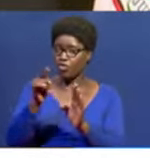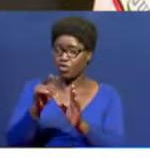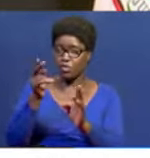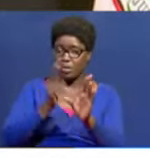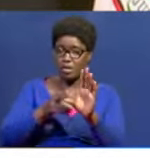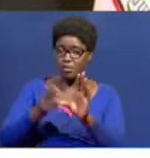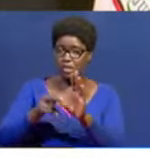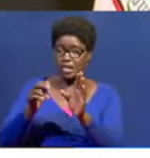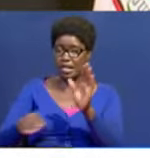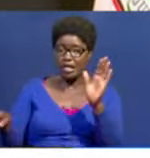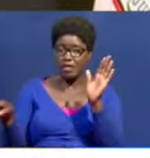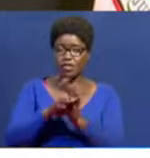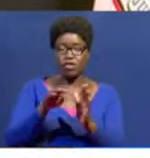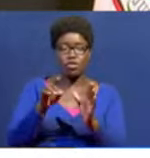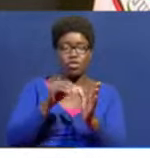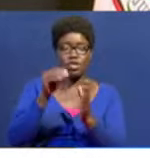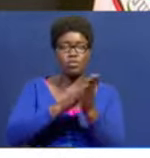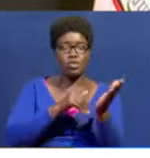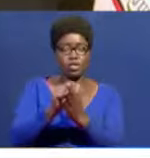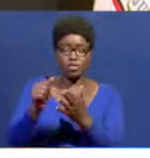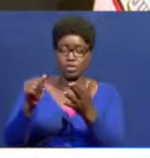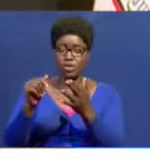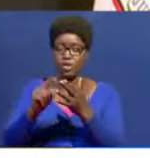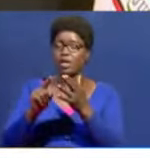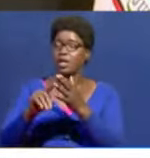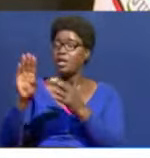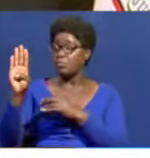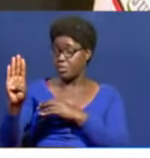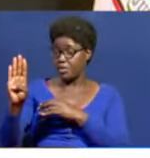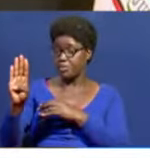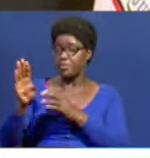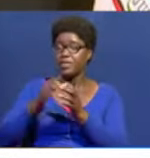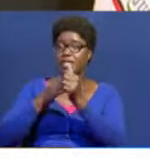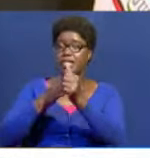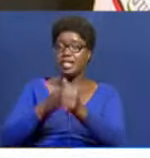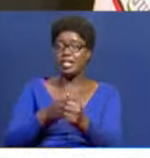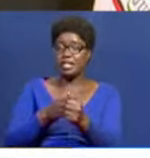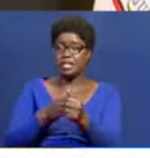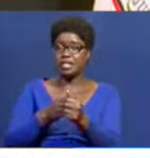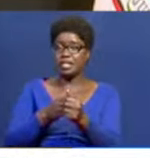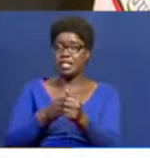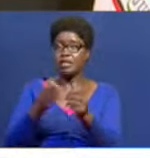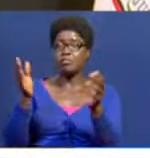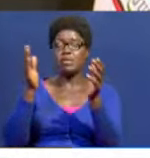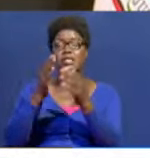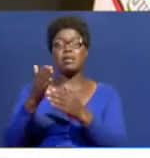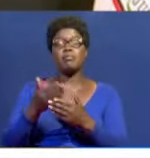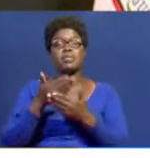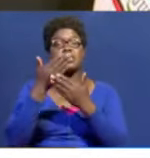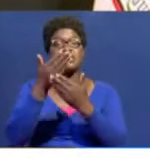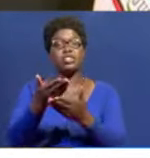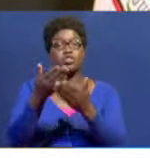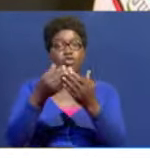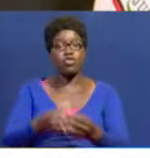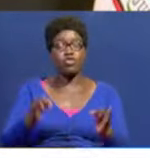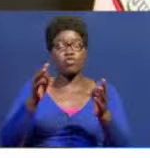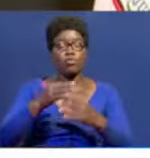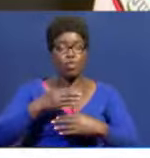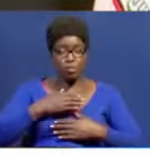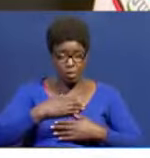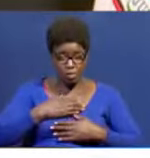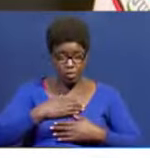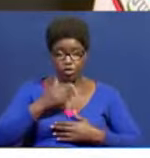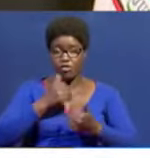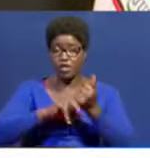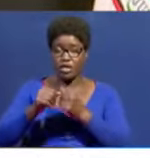the eviction or demolitions. B, be preceded by the presentation of the formal authorizations for the